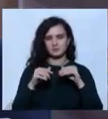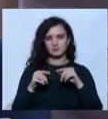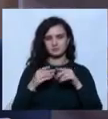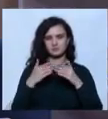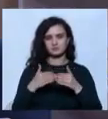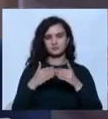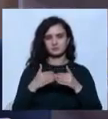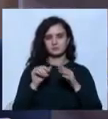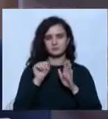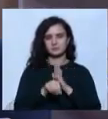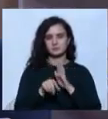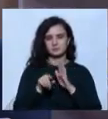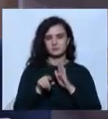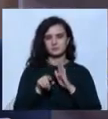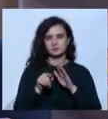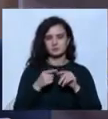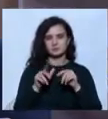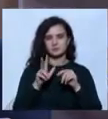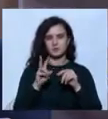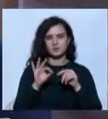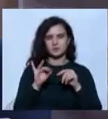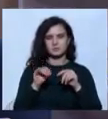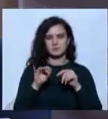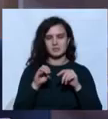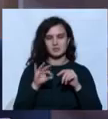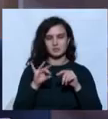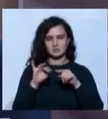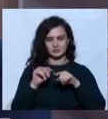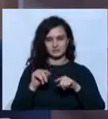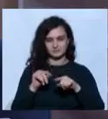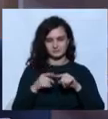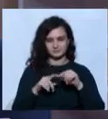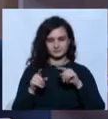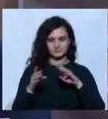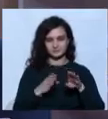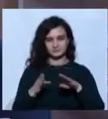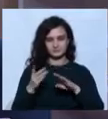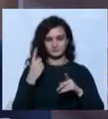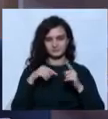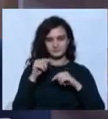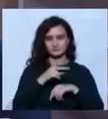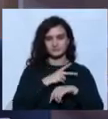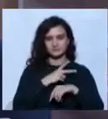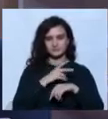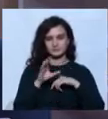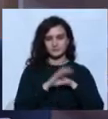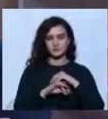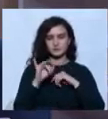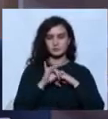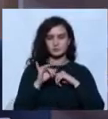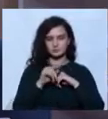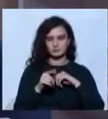boat, and he kills 2 of the conspirators in the mutiny. On the way back to England at the end of the